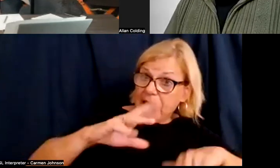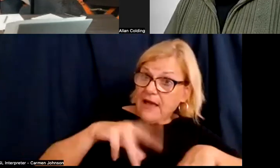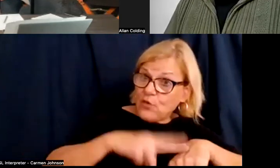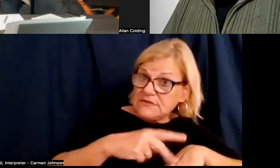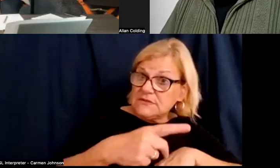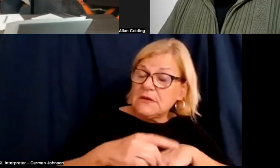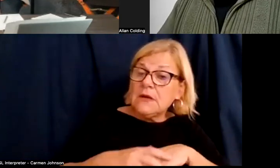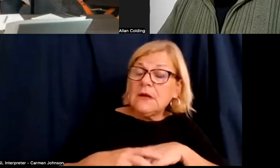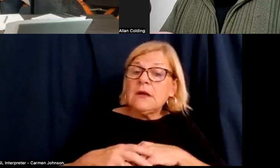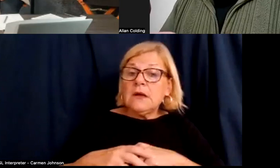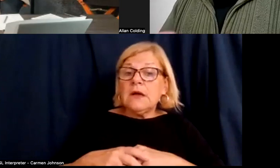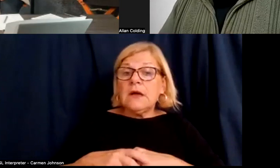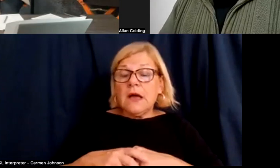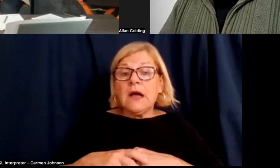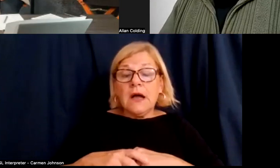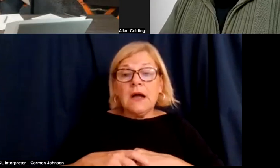and